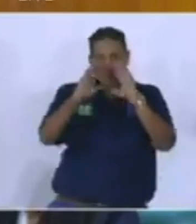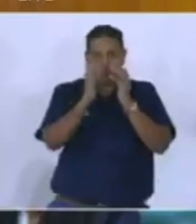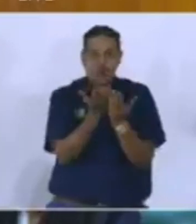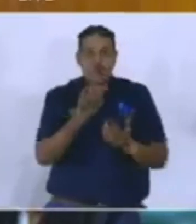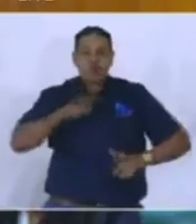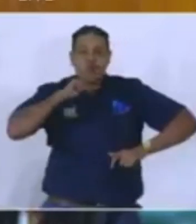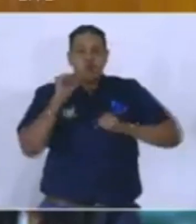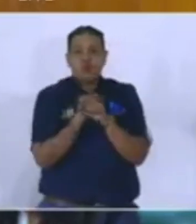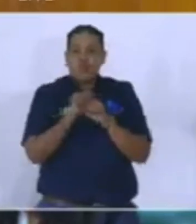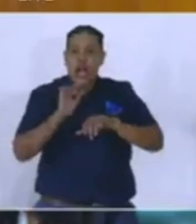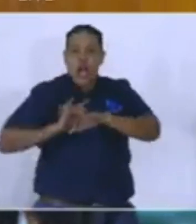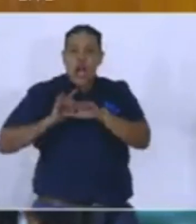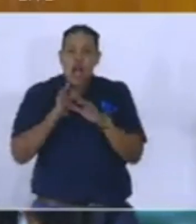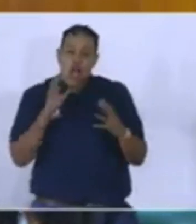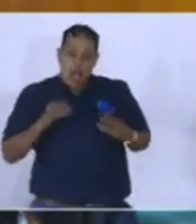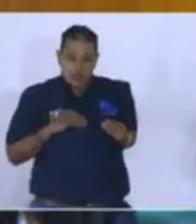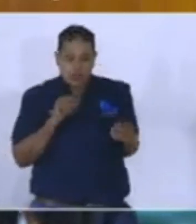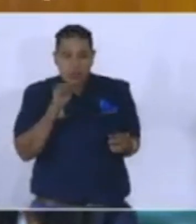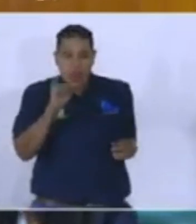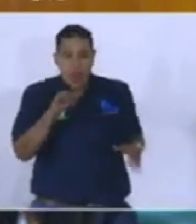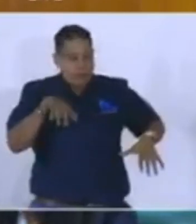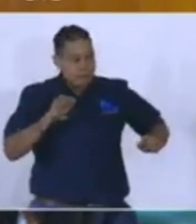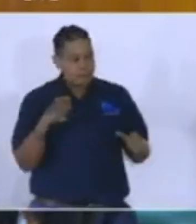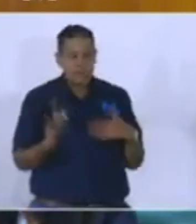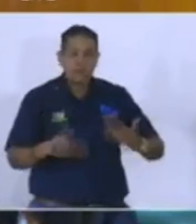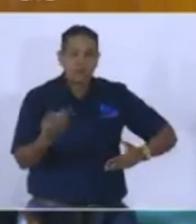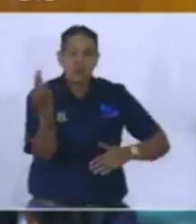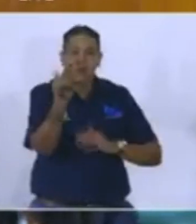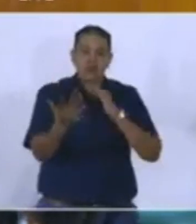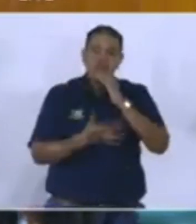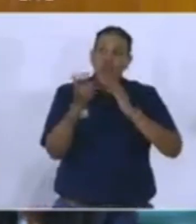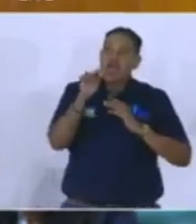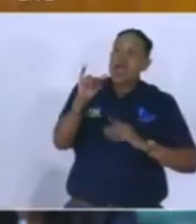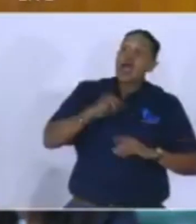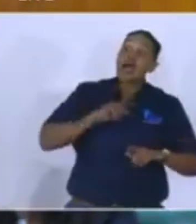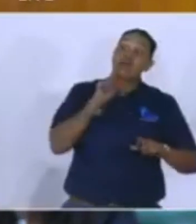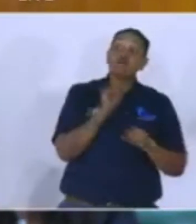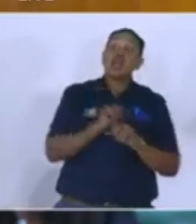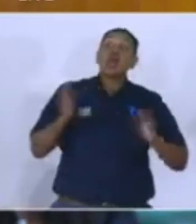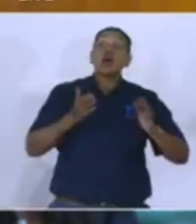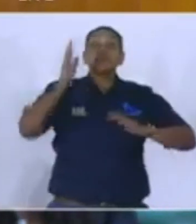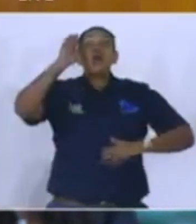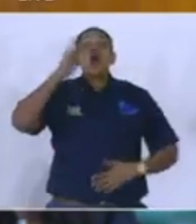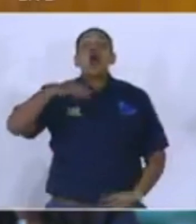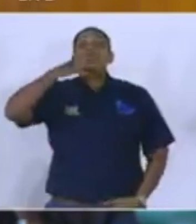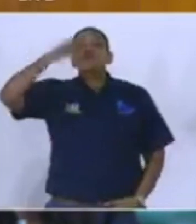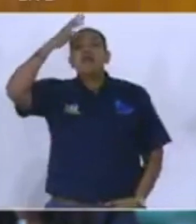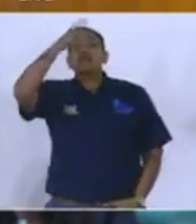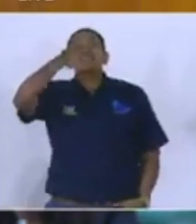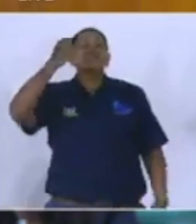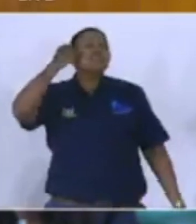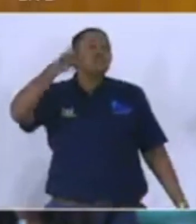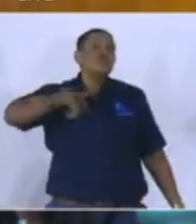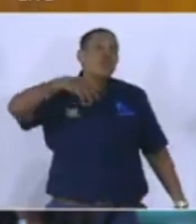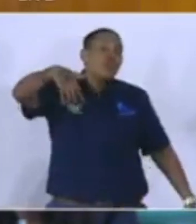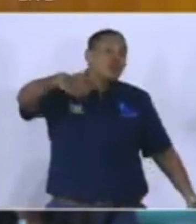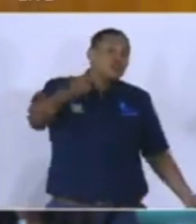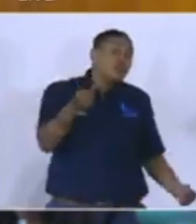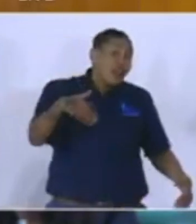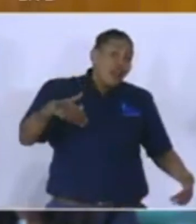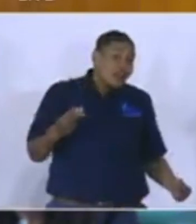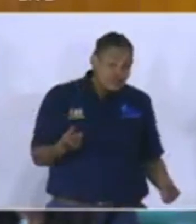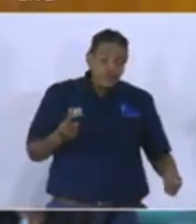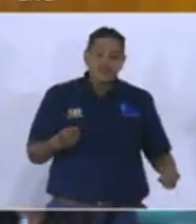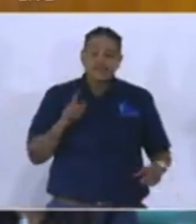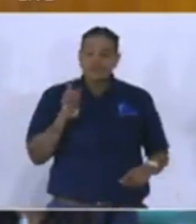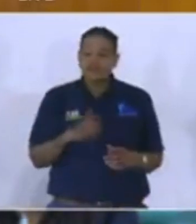early adopters of the technology. And I encourage all parents, if you haven't yet done so,